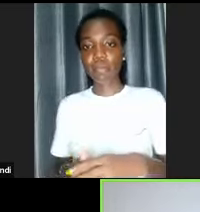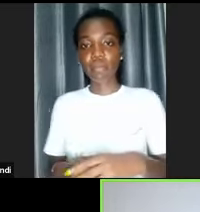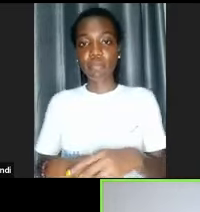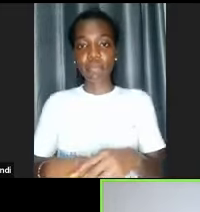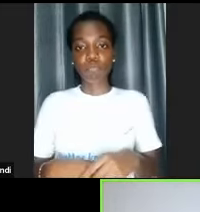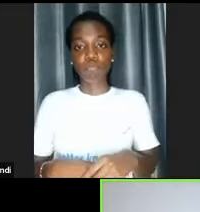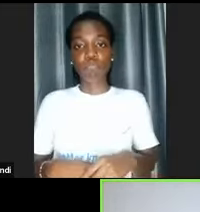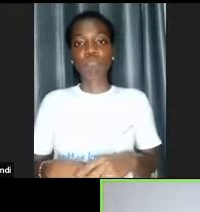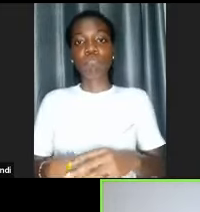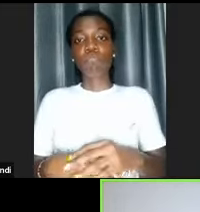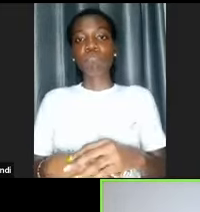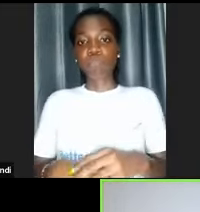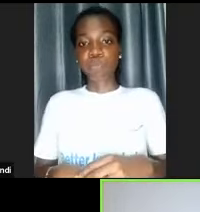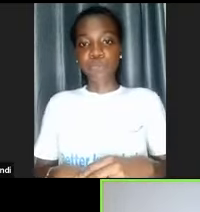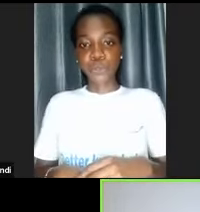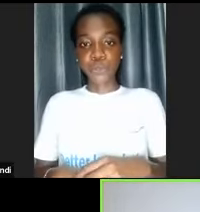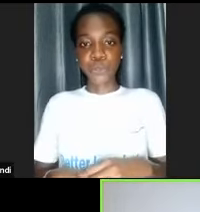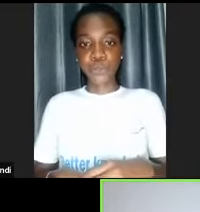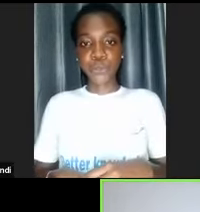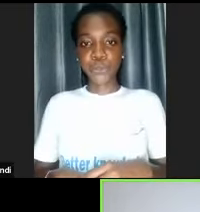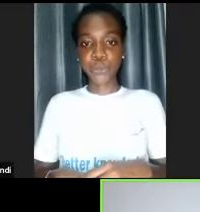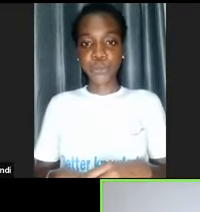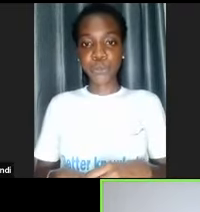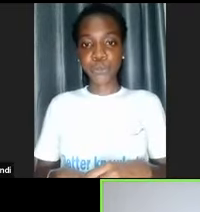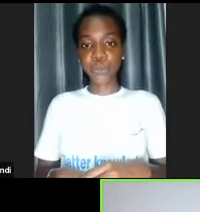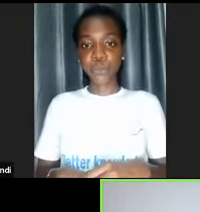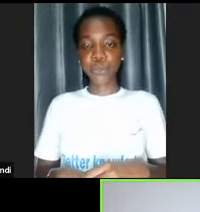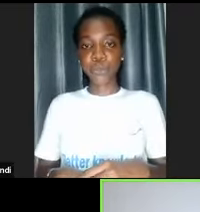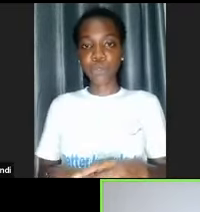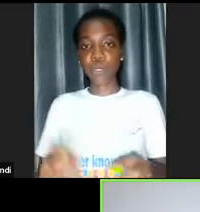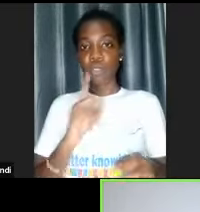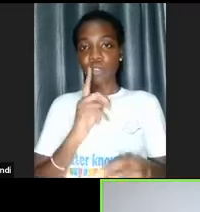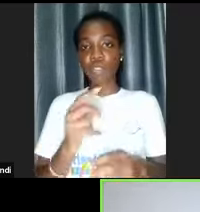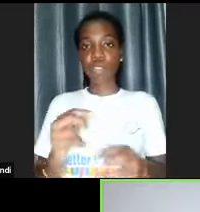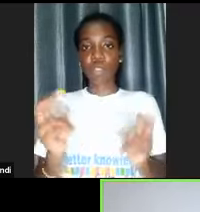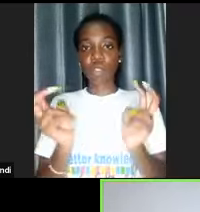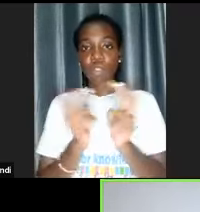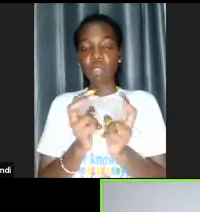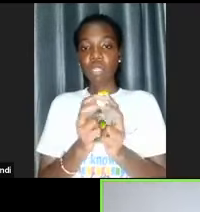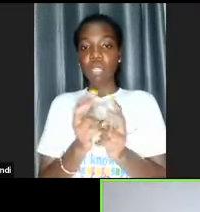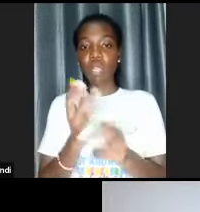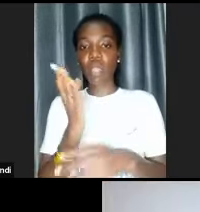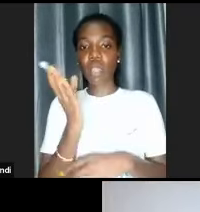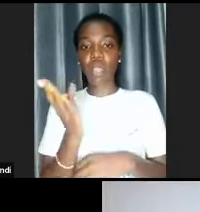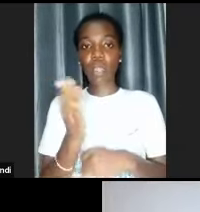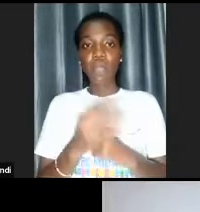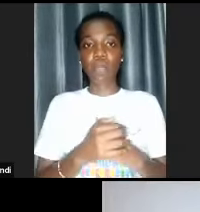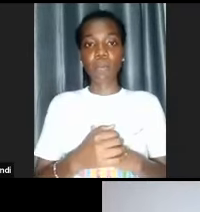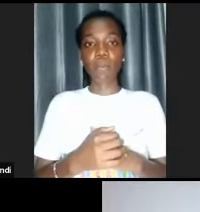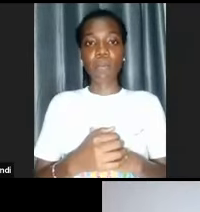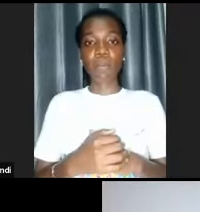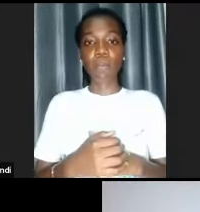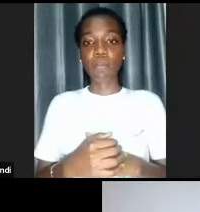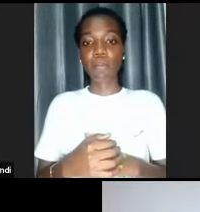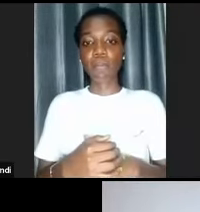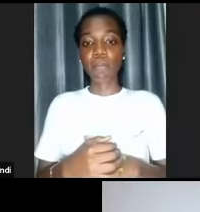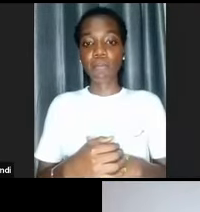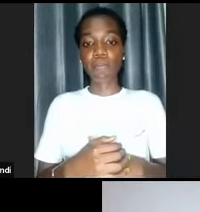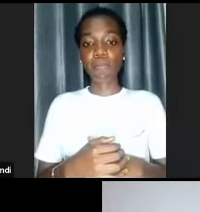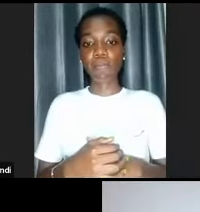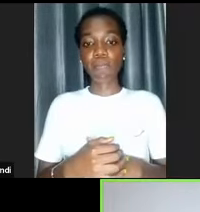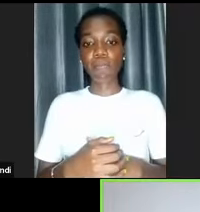Okay, so yeah, there's Gabriel's number, and okay, you have actually just shared it with us. Okay, yeah, host